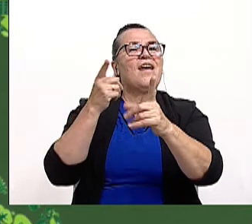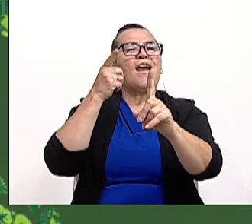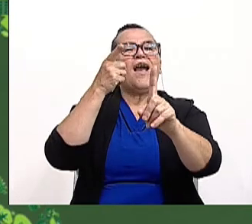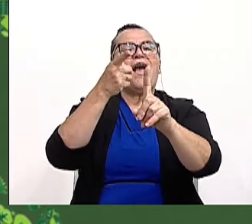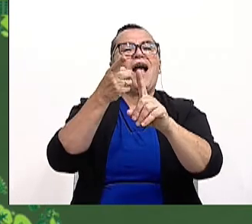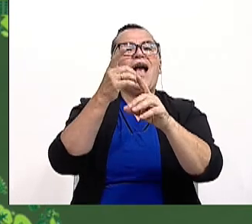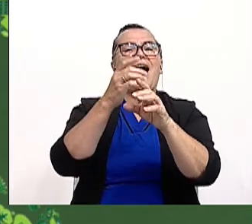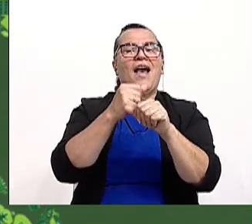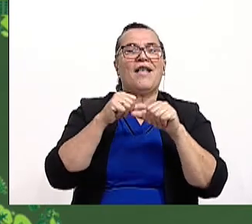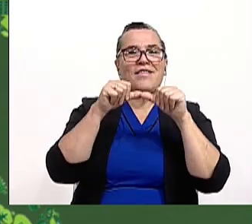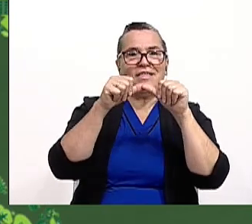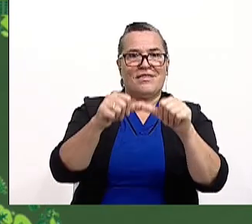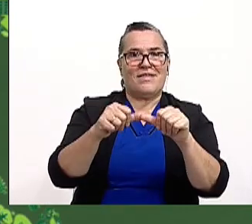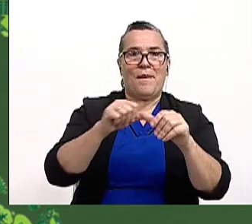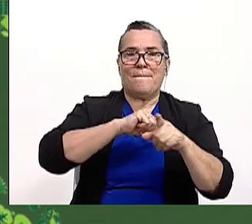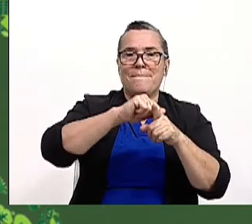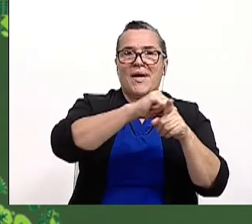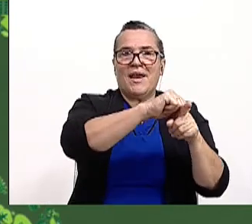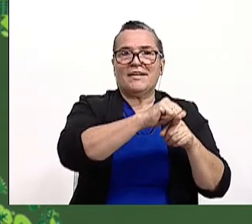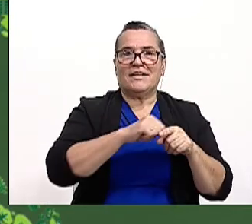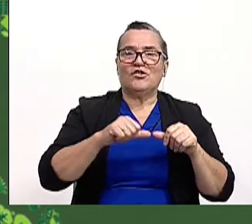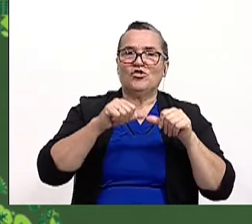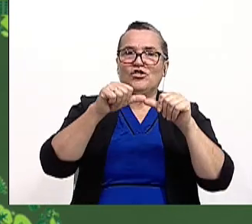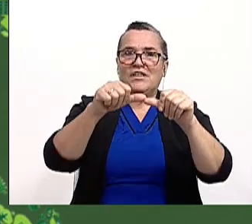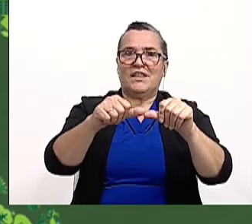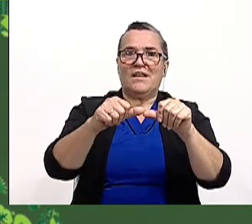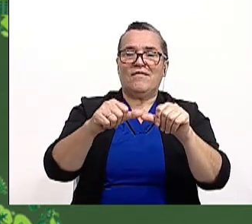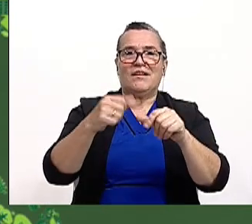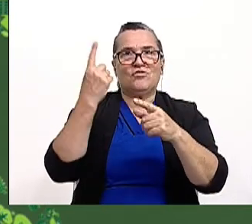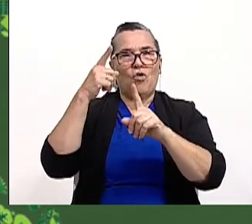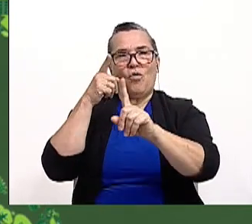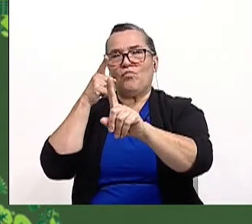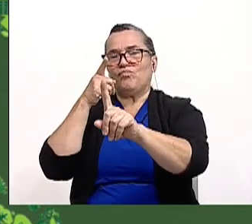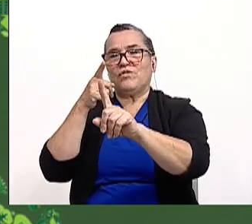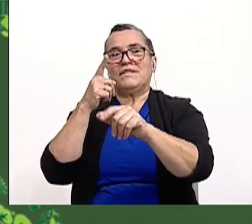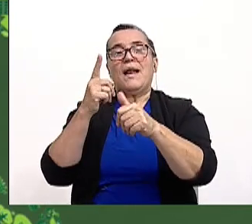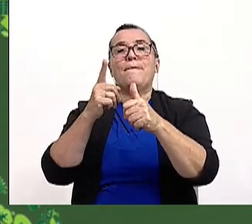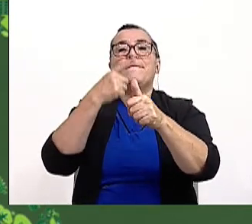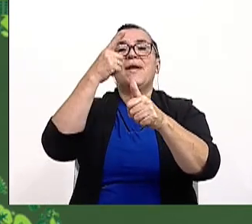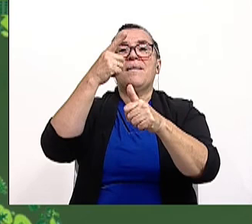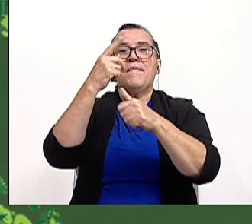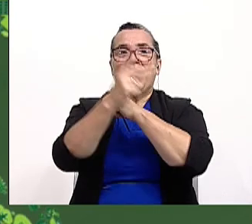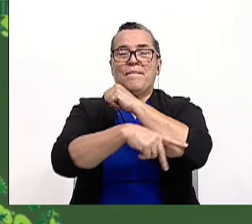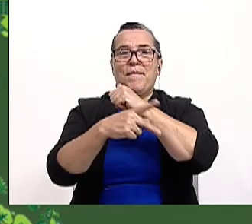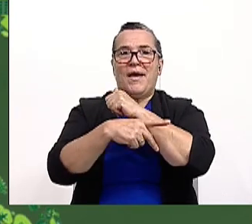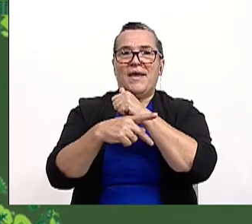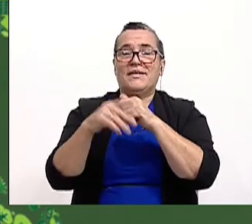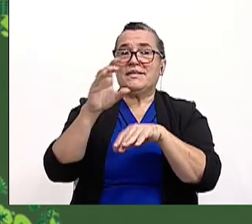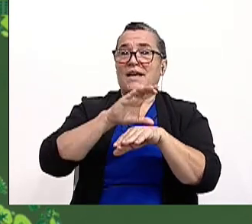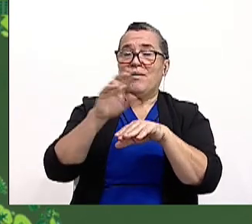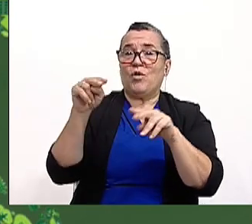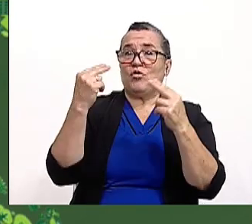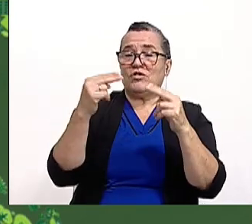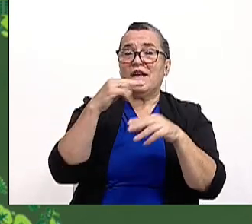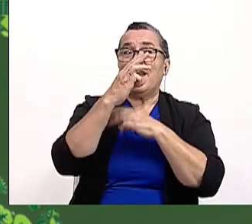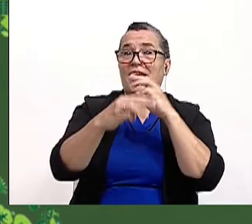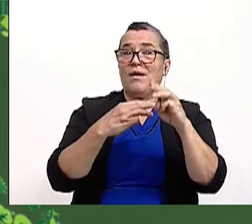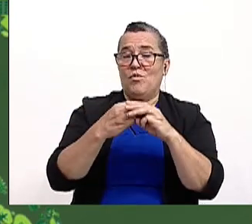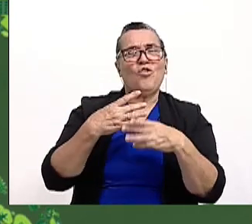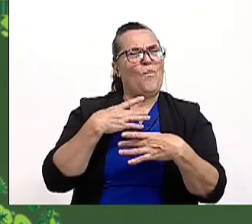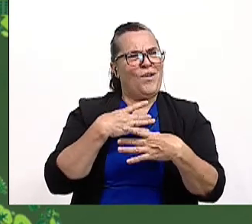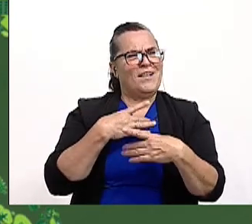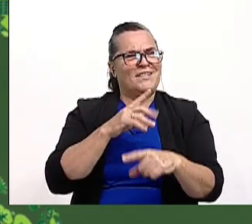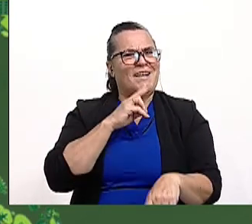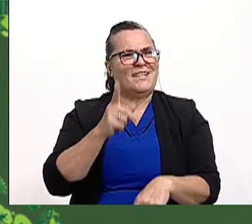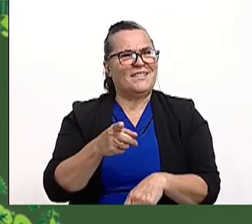having sustainable practices with the goal to be the first carbon neutral country in the world. Very interesting,